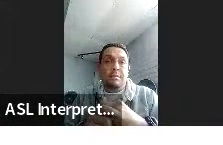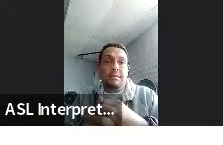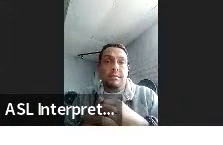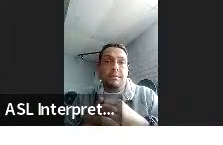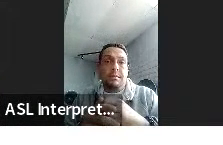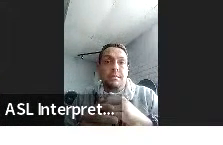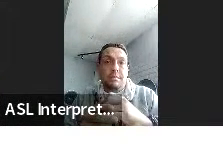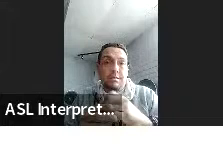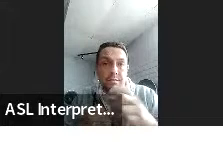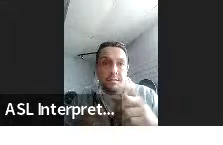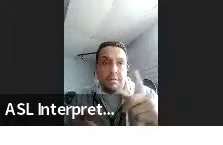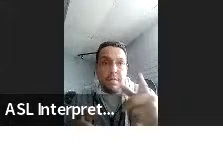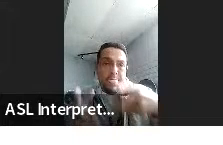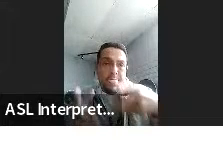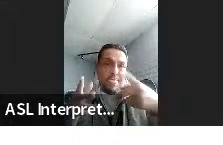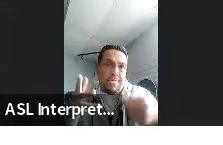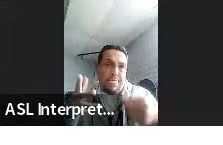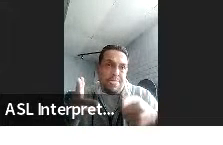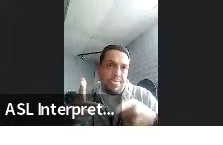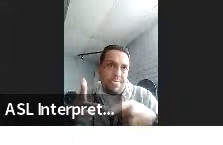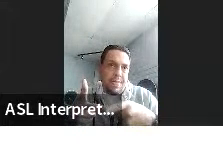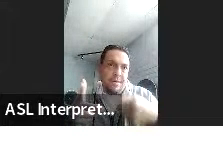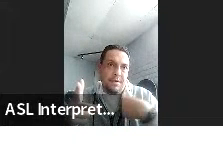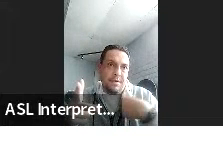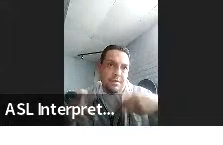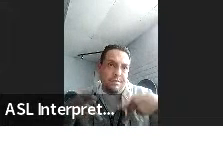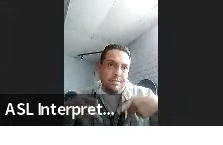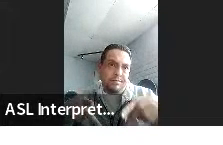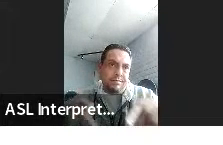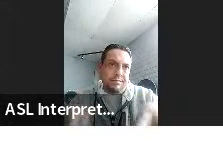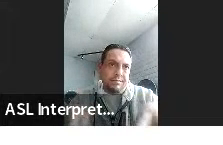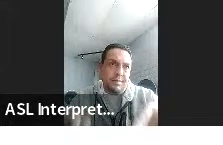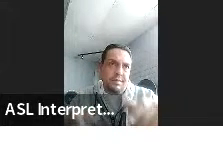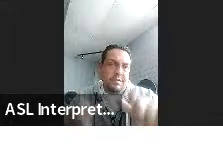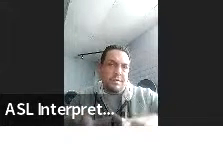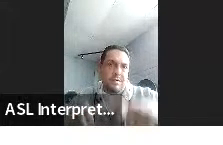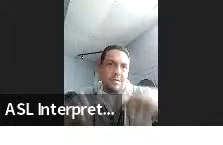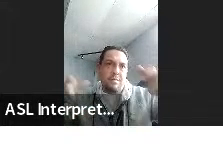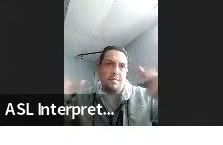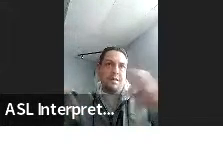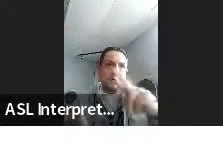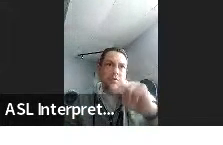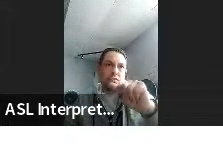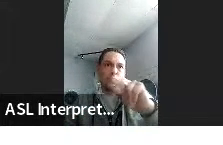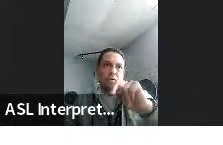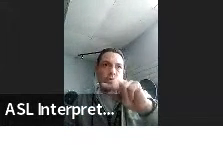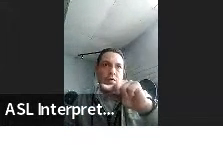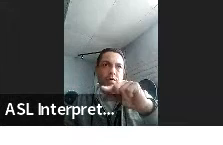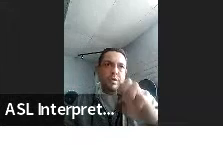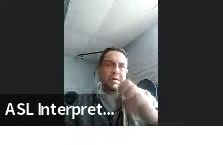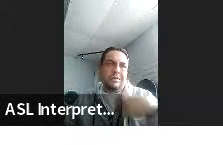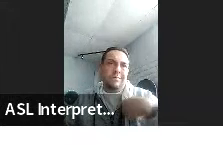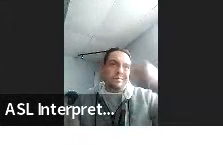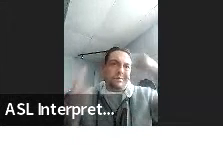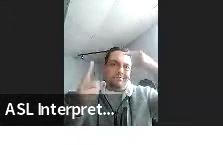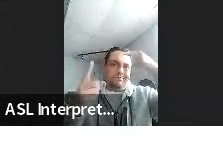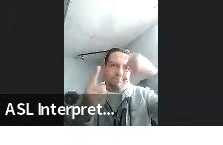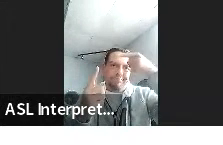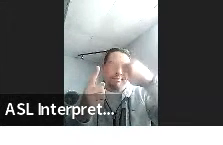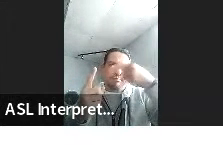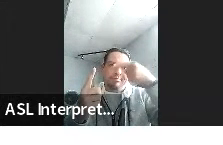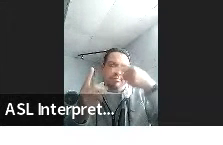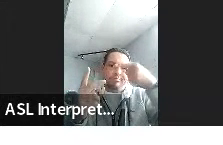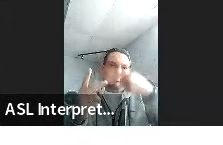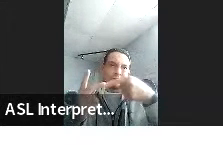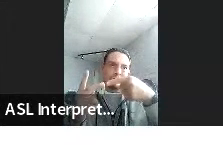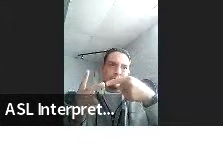Third, we allow for a wide range of kinds of home occupations in our zoning today, but there are some very specific types of businesses that are not allowed to locate in the